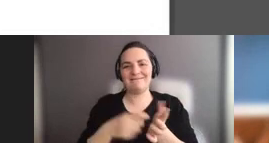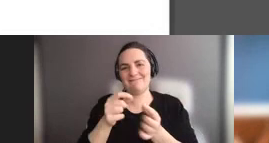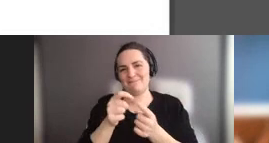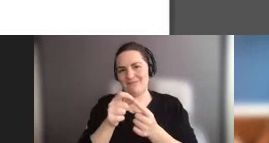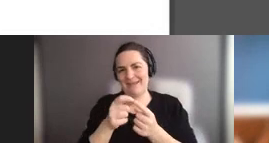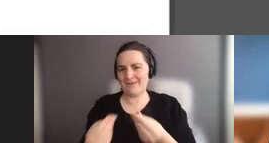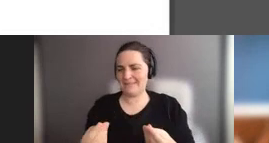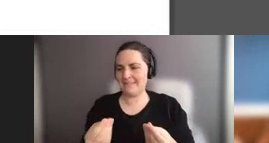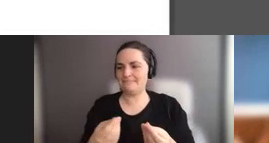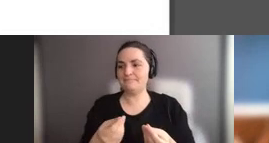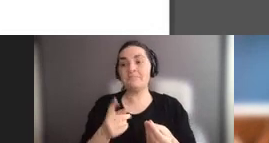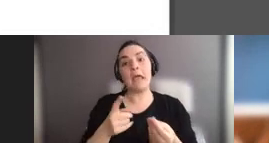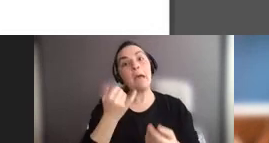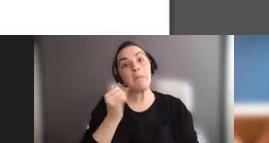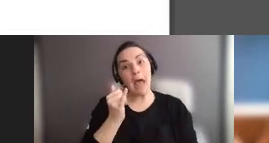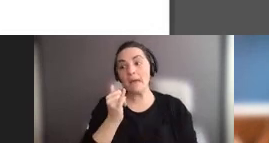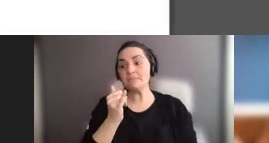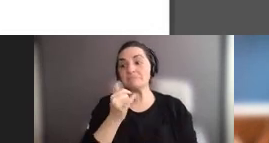through